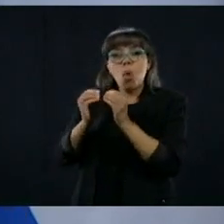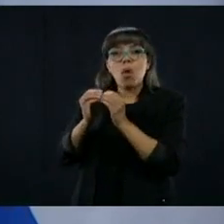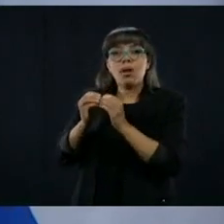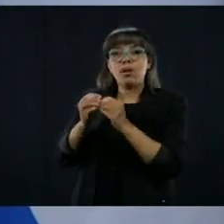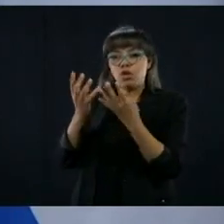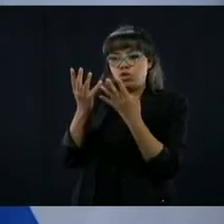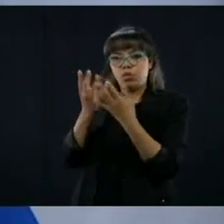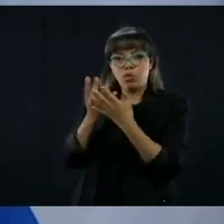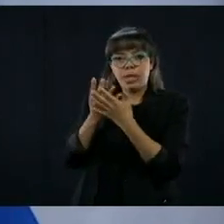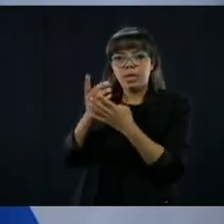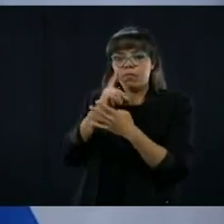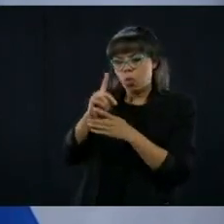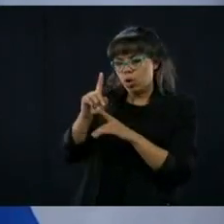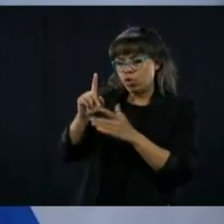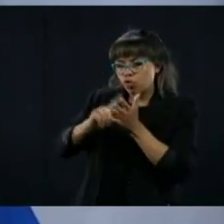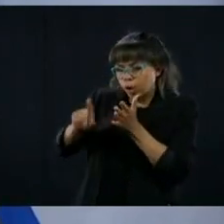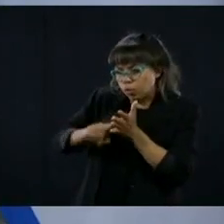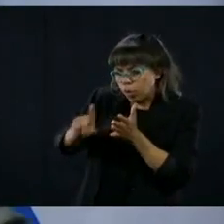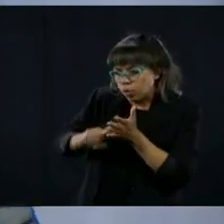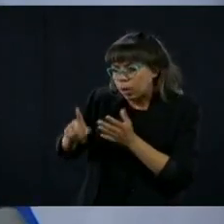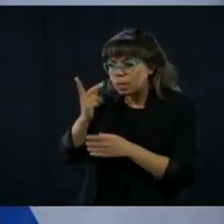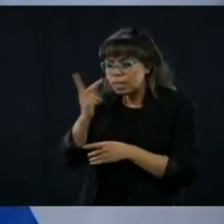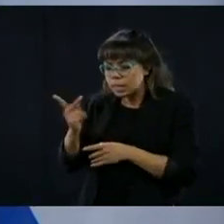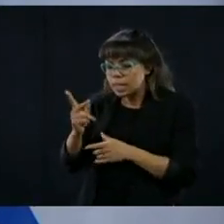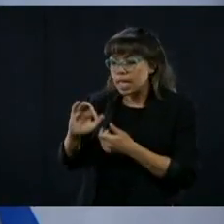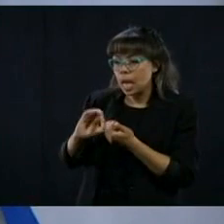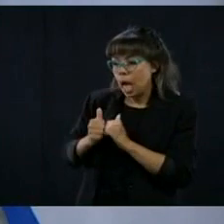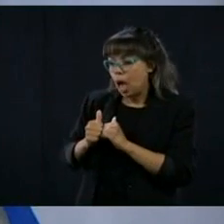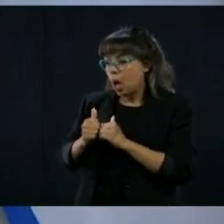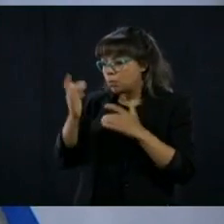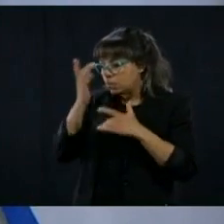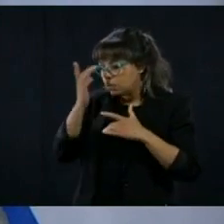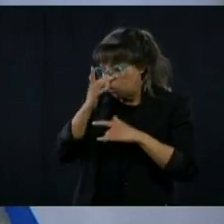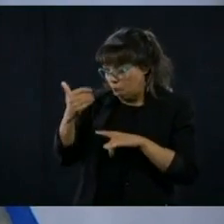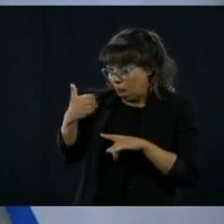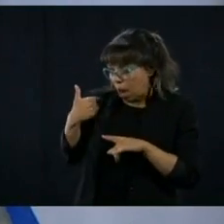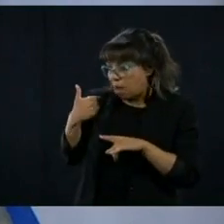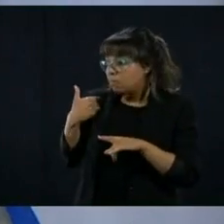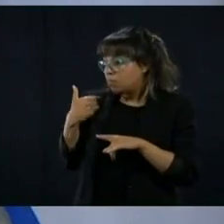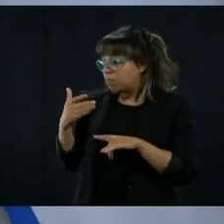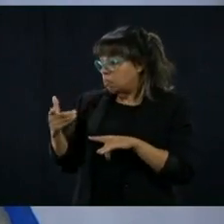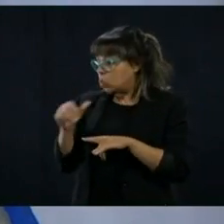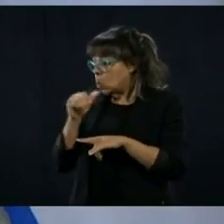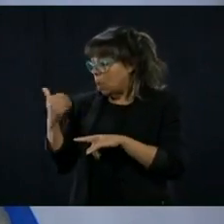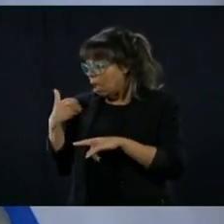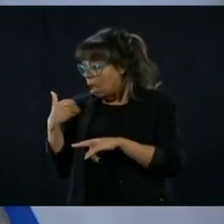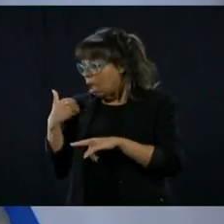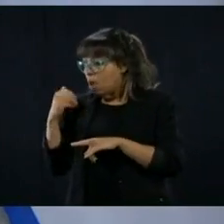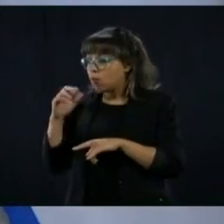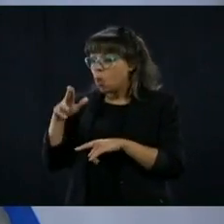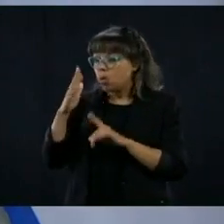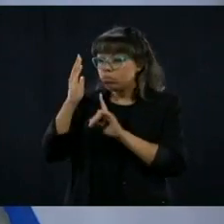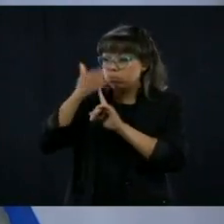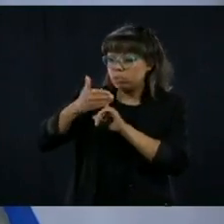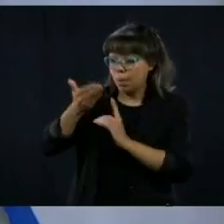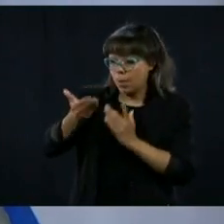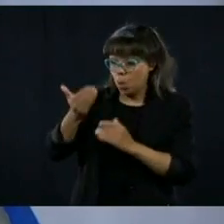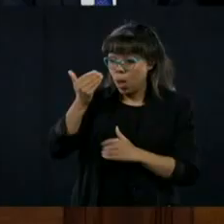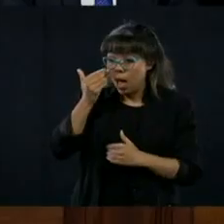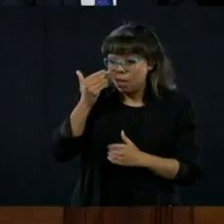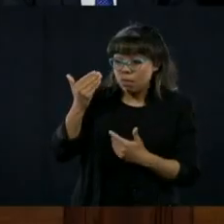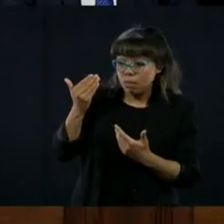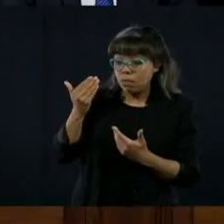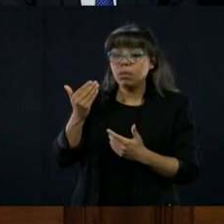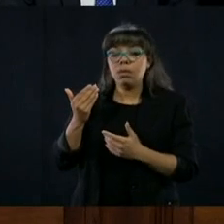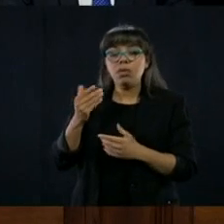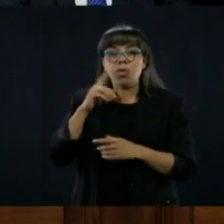Saint-Michel and around places there. And there is also some issues in some communities in Laval. Thank you